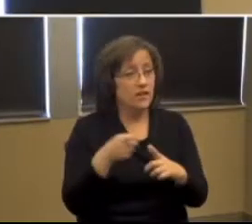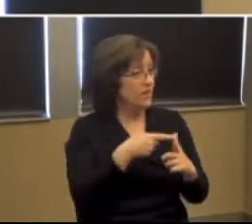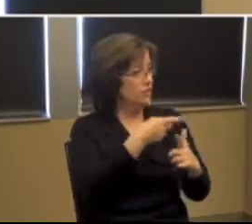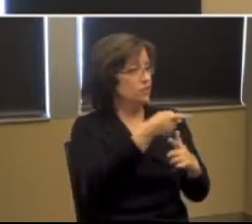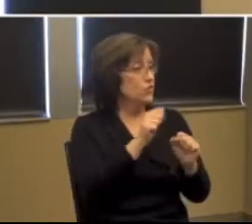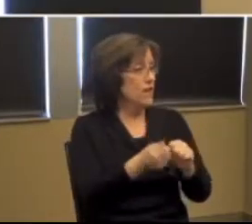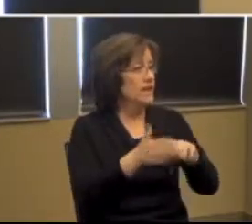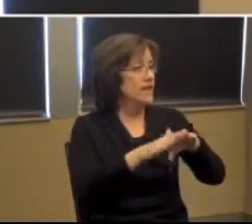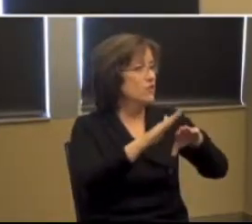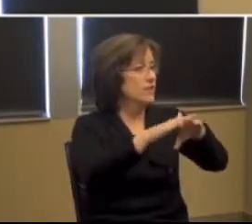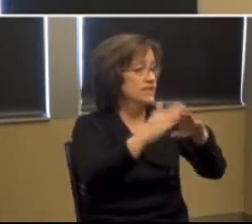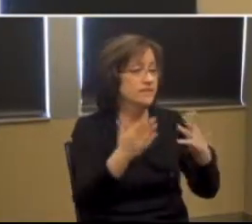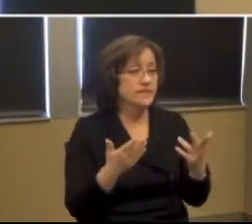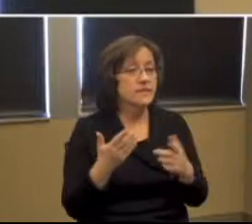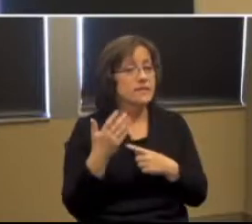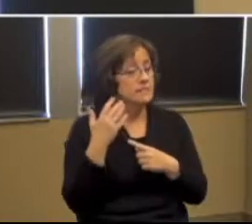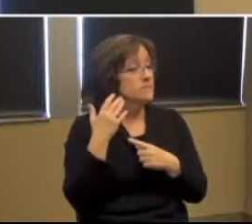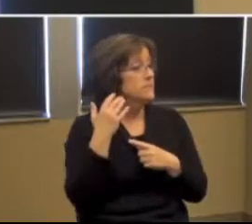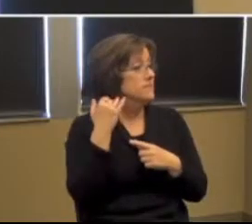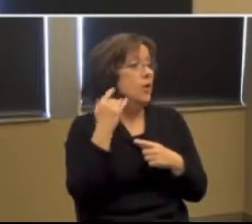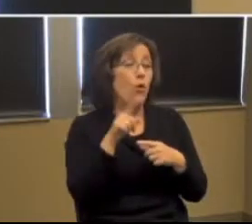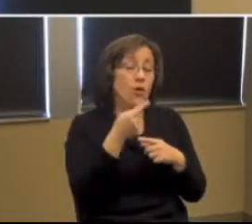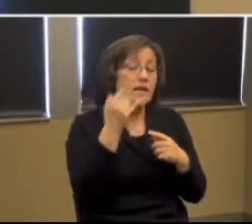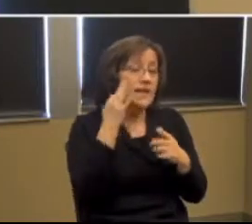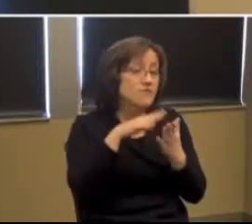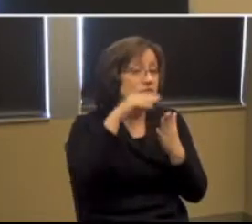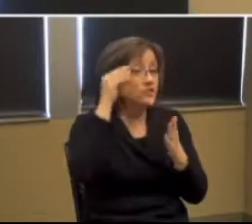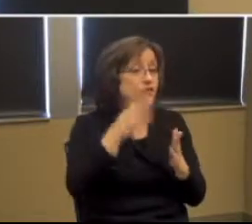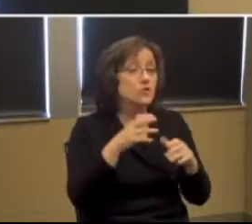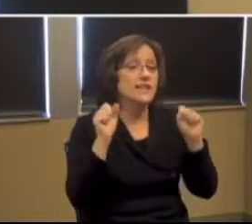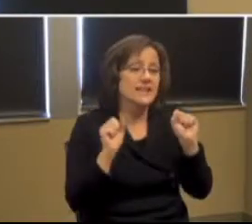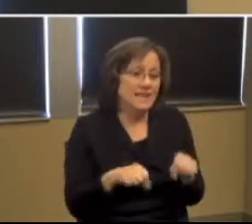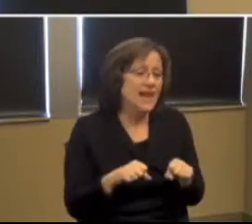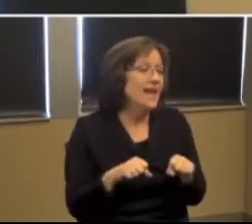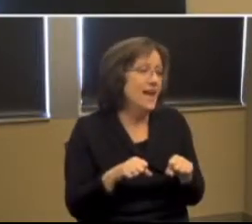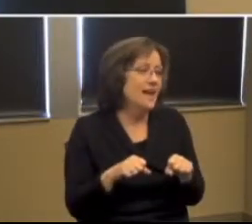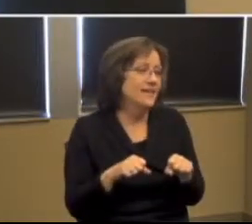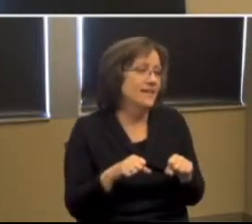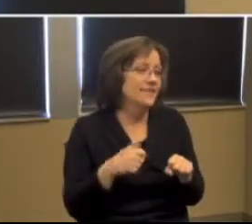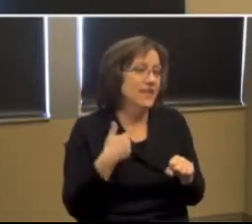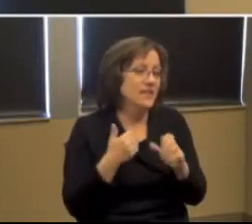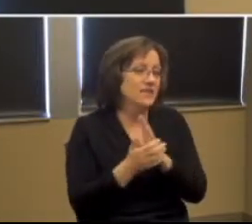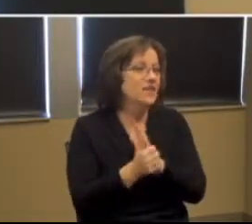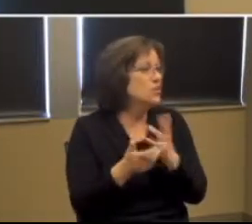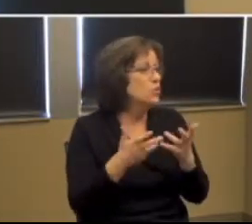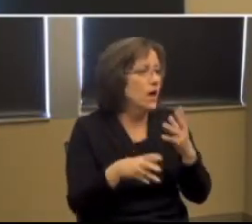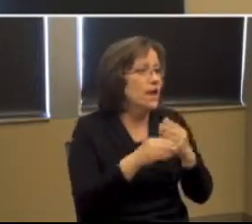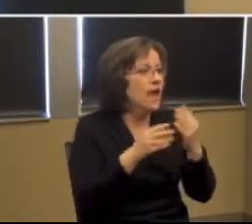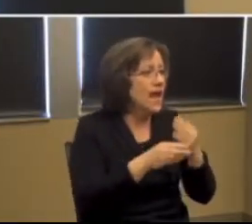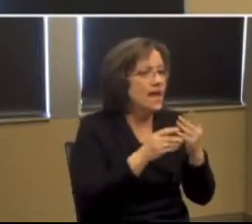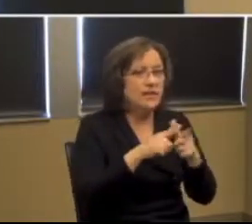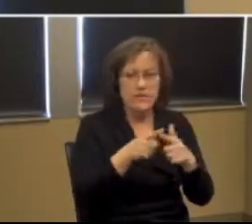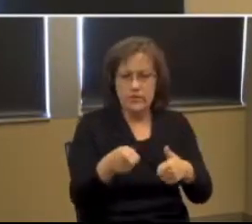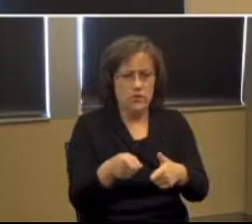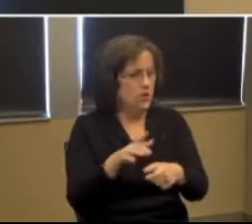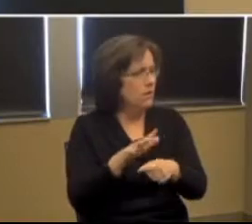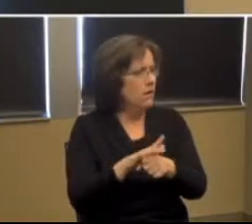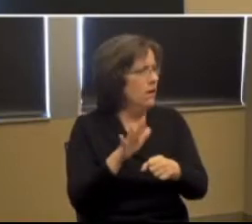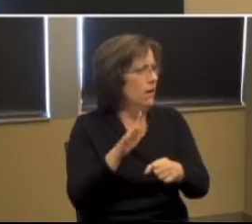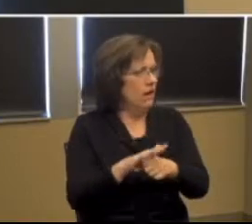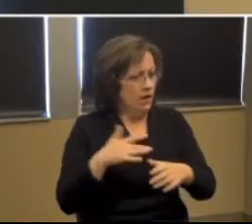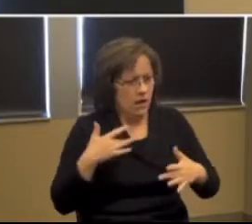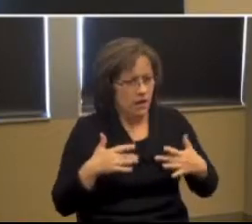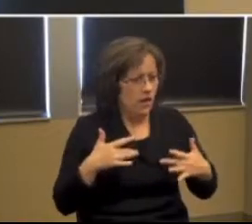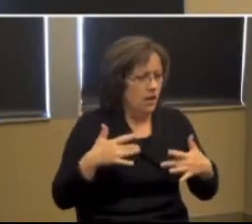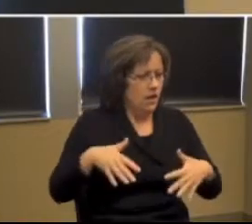I mean, if the student is able to. You don't want to keep adding activities and cause anxiety or stress.